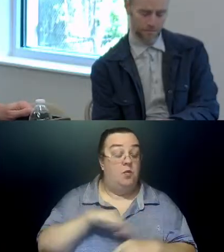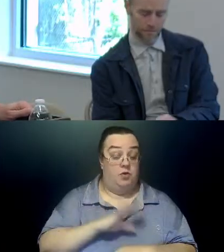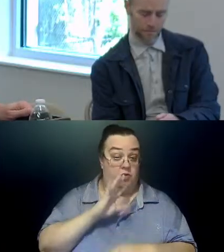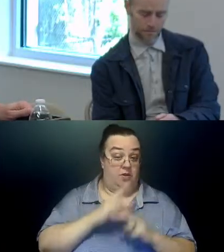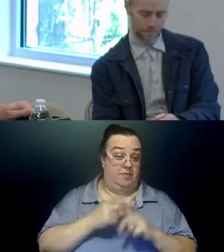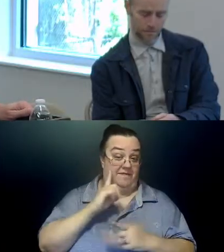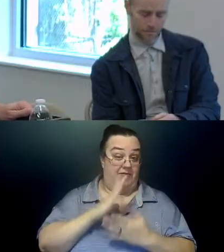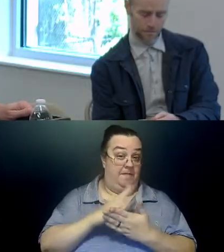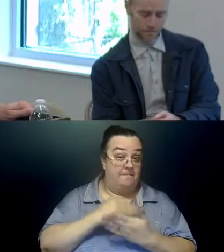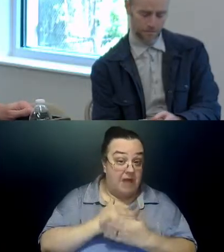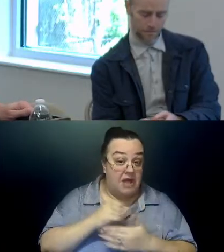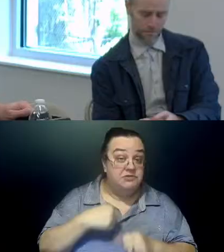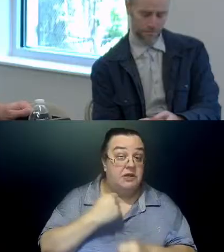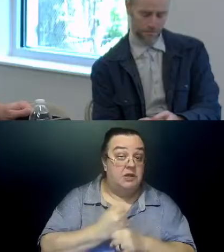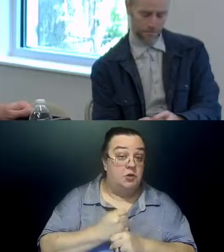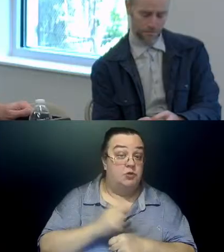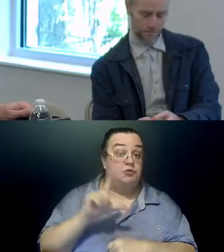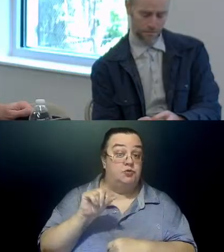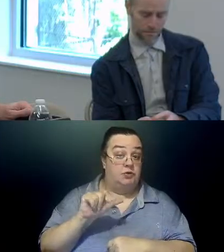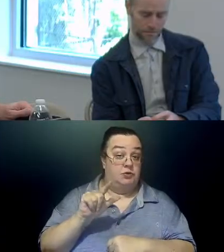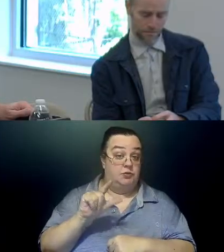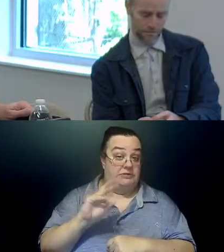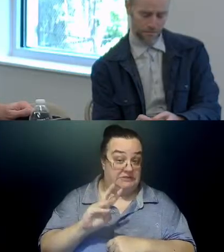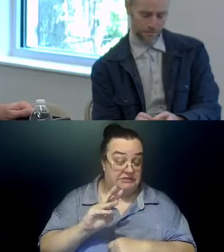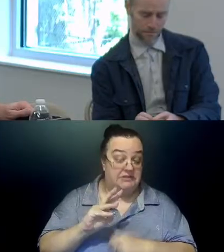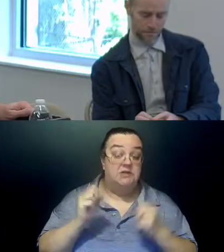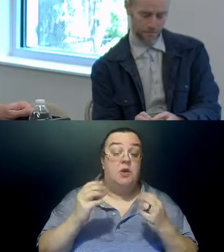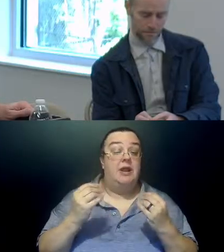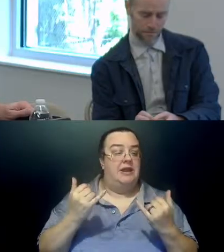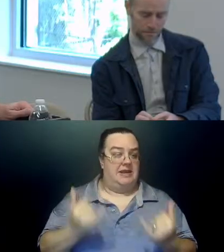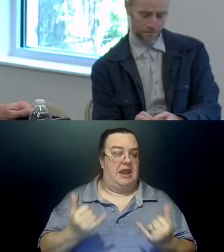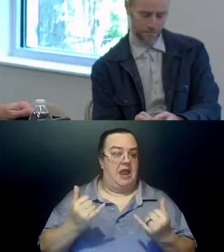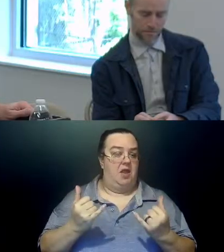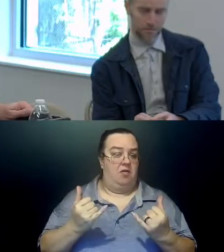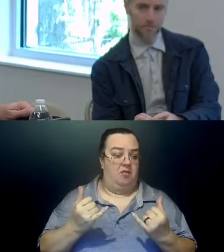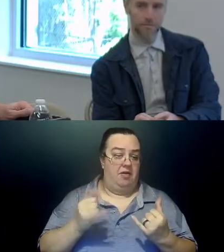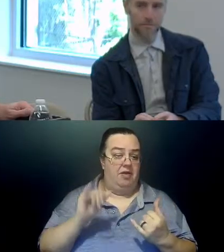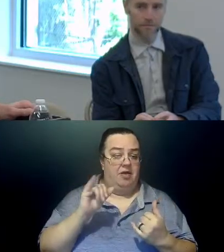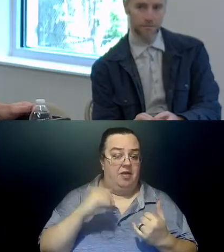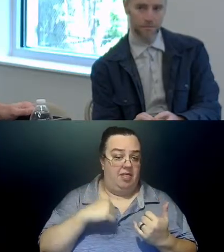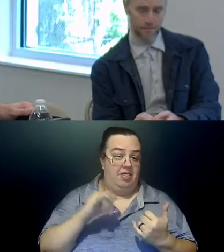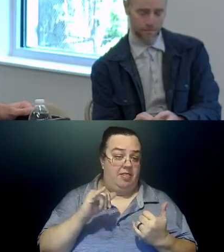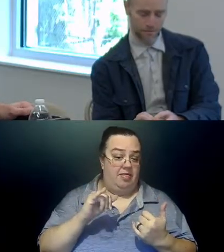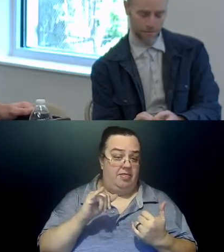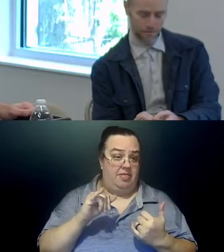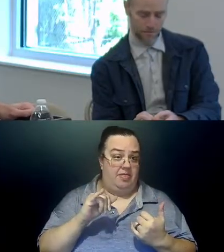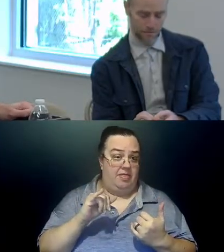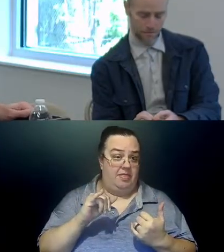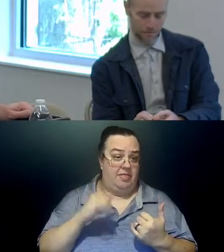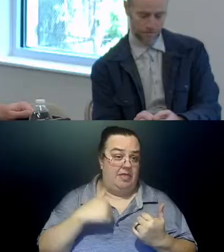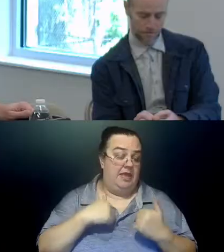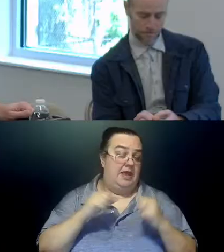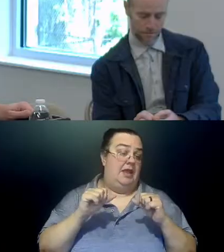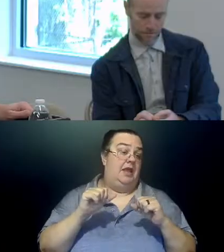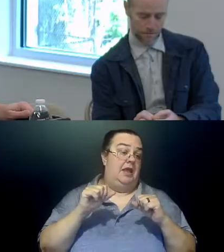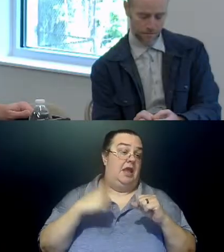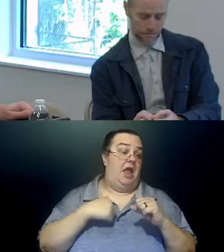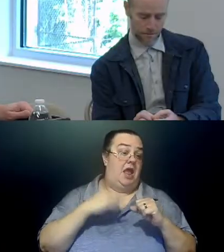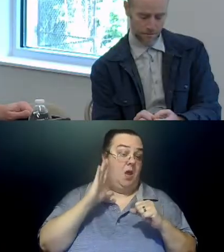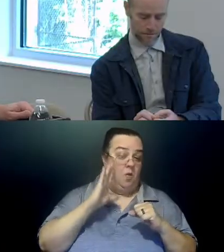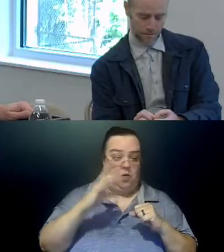year 2026. Now, that would come in handy. Now, I will